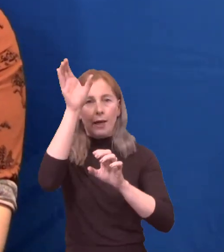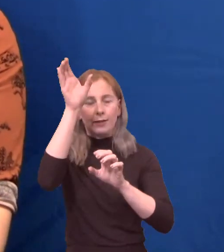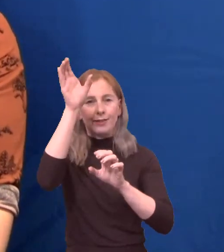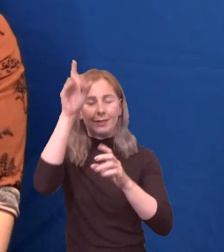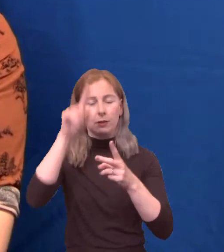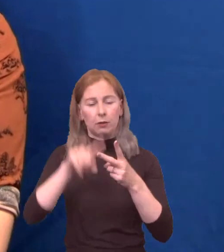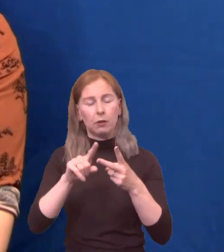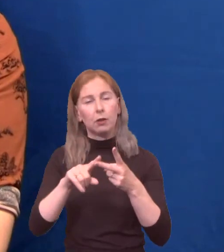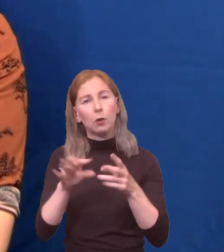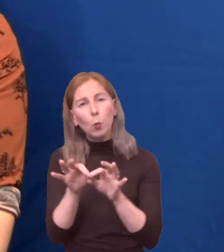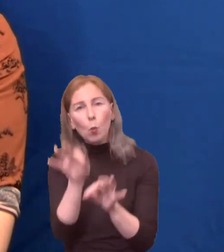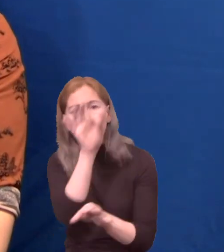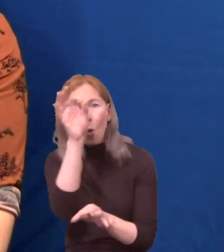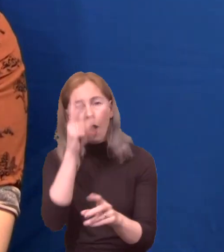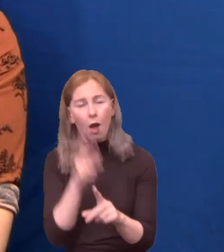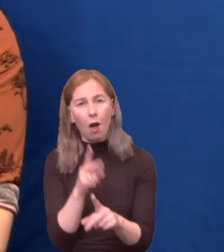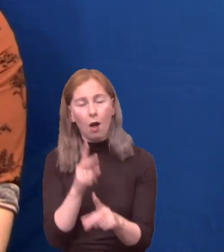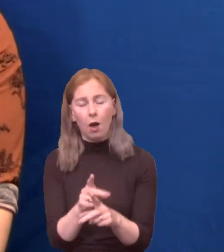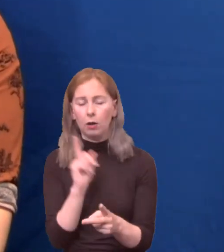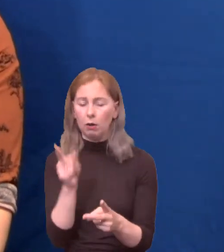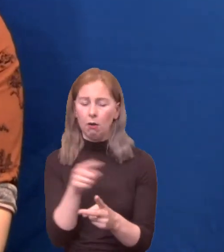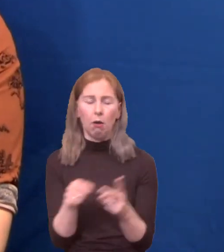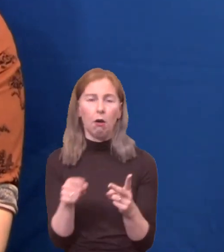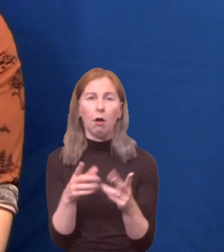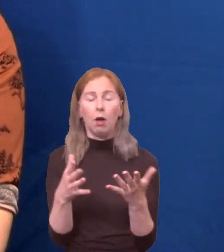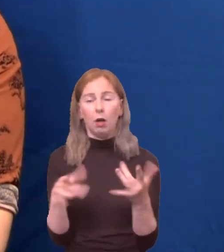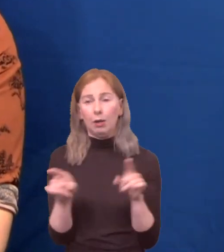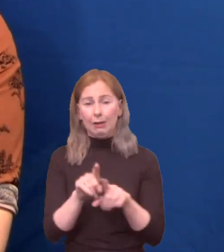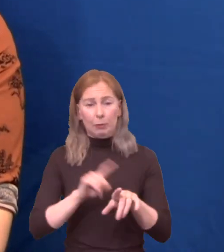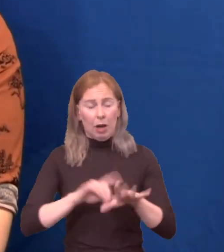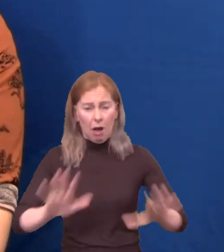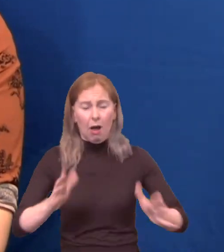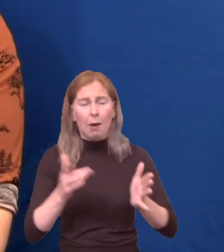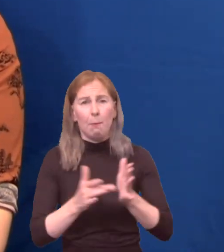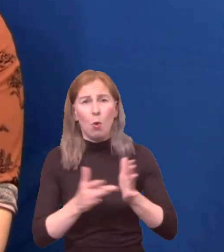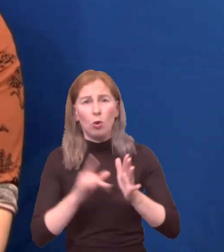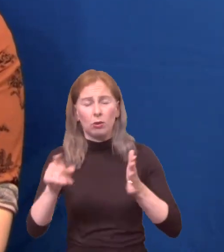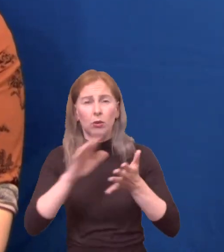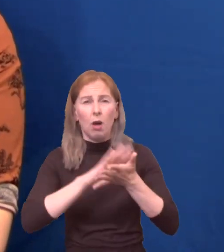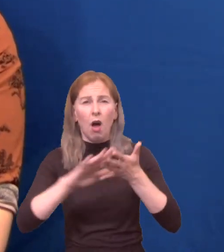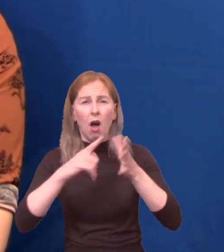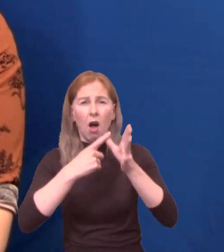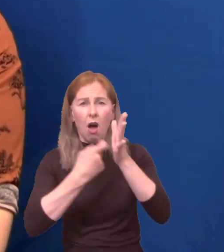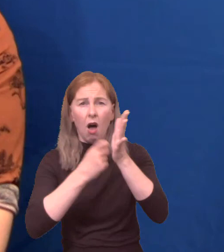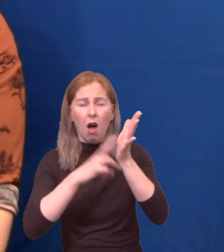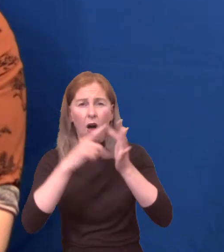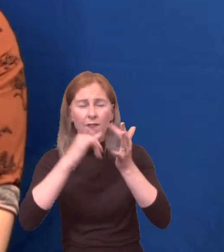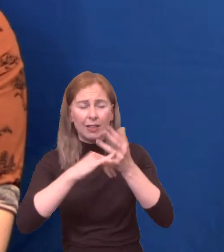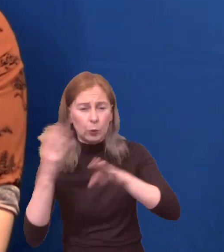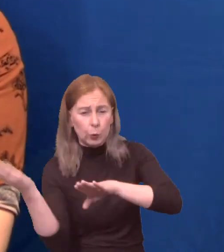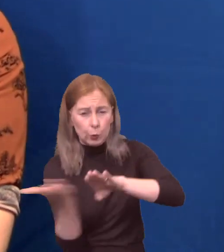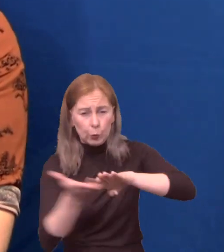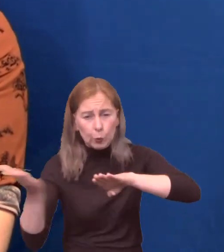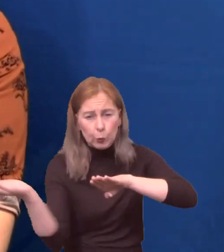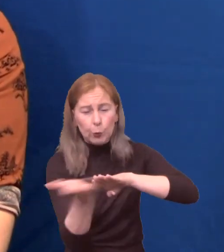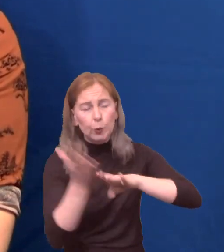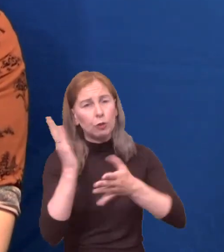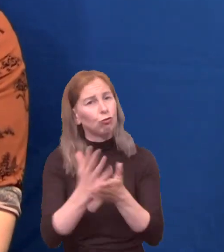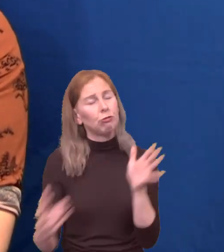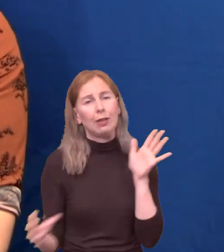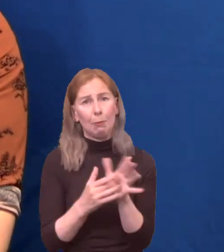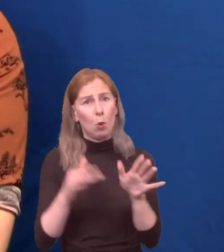to rewire the tractors. And it's such a crucial time of the harvest where everything can just sort of, it's so time critical. It's a